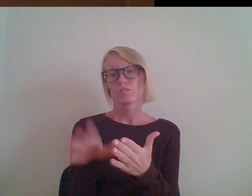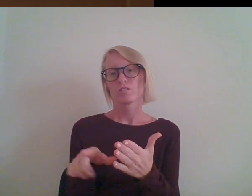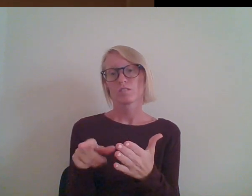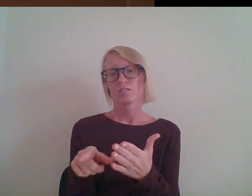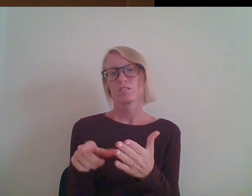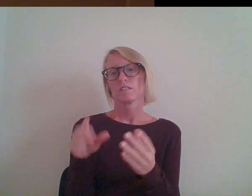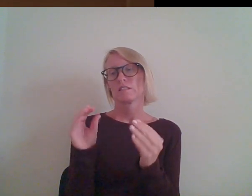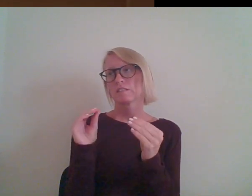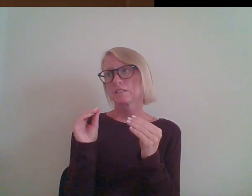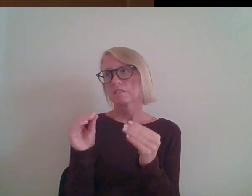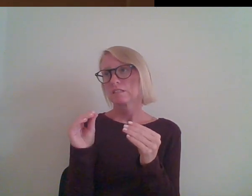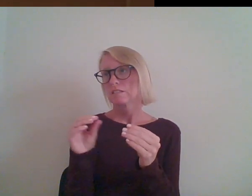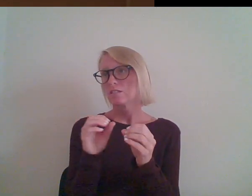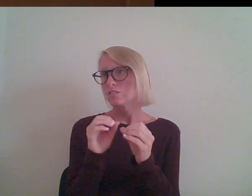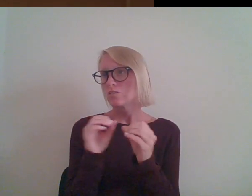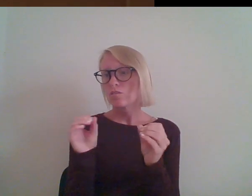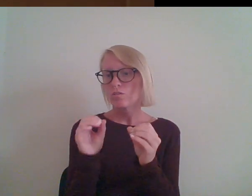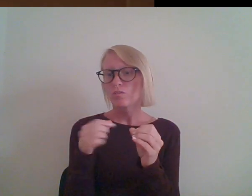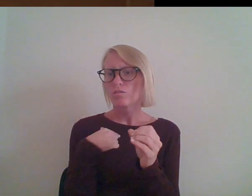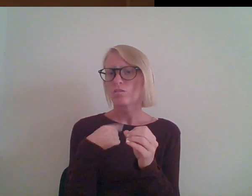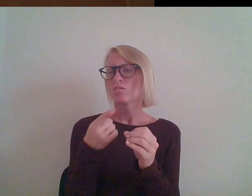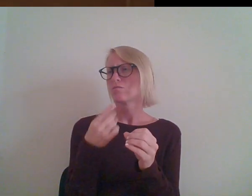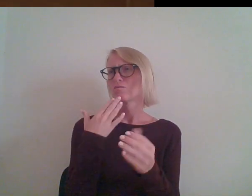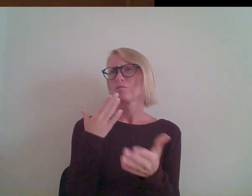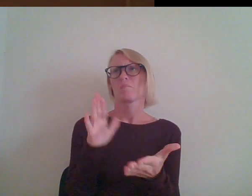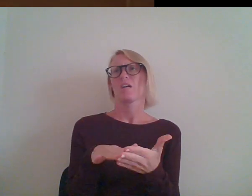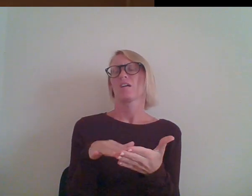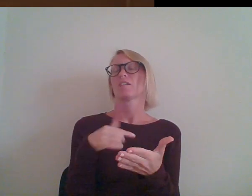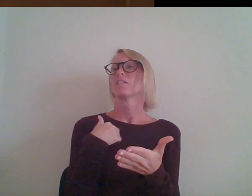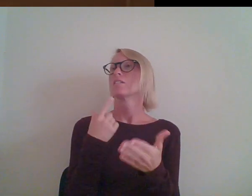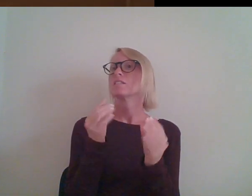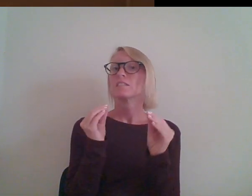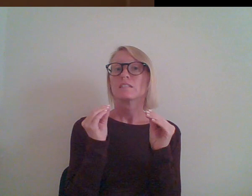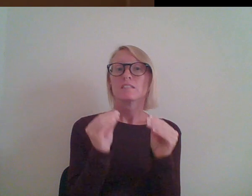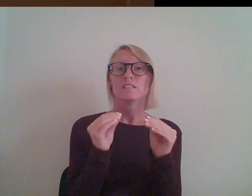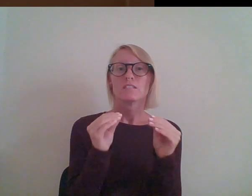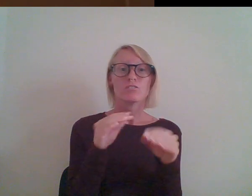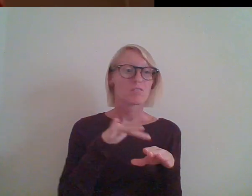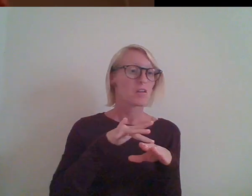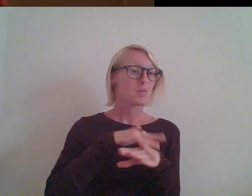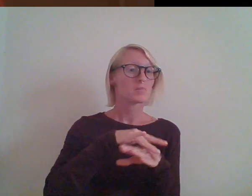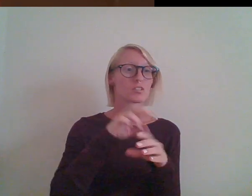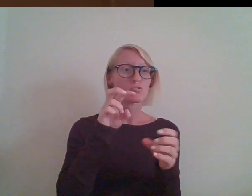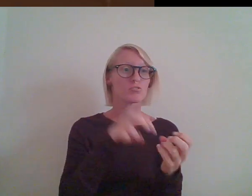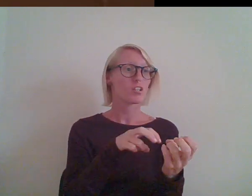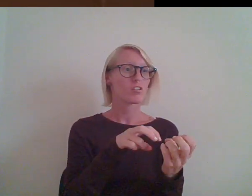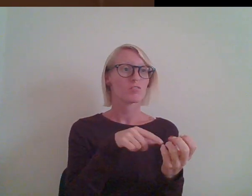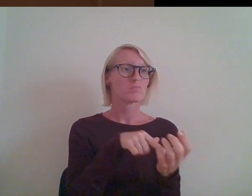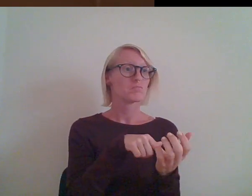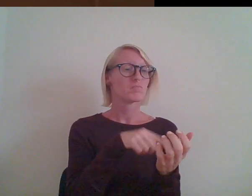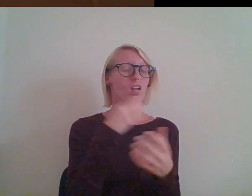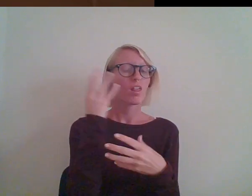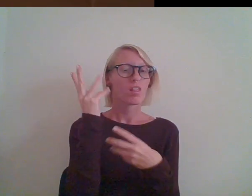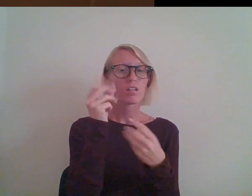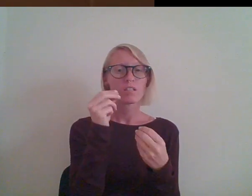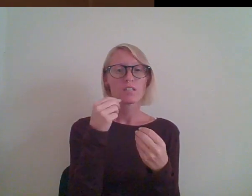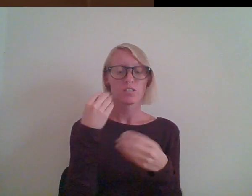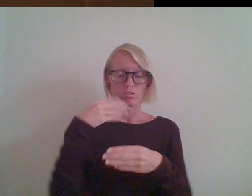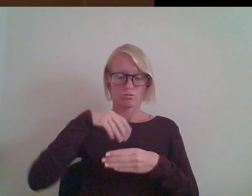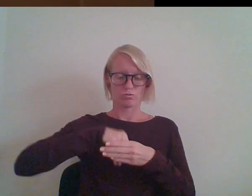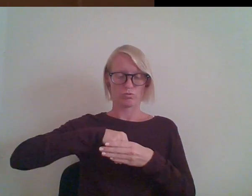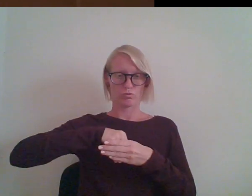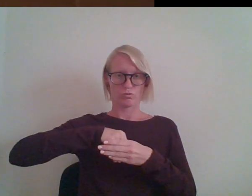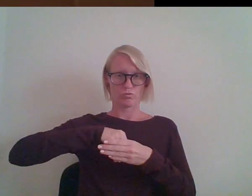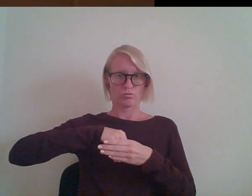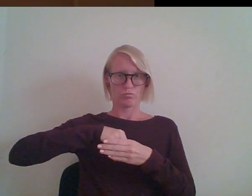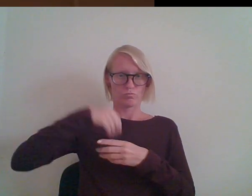bad. Teach an empty chair. There's nothing wrong with talking out loud. Thinking is internal talking to a